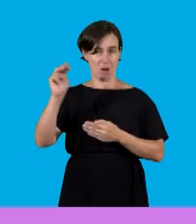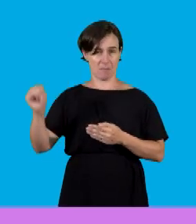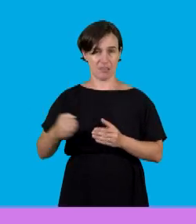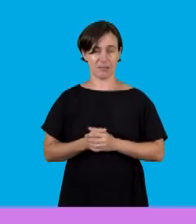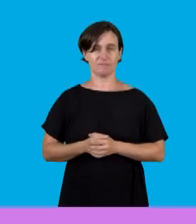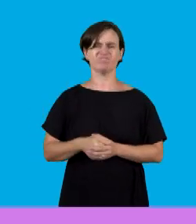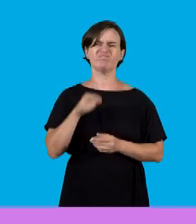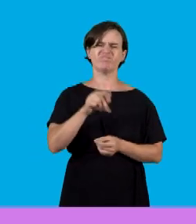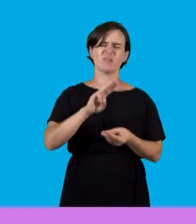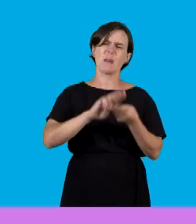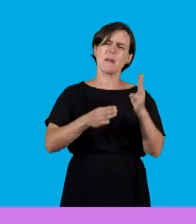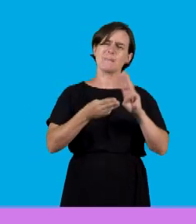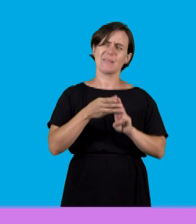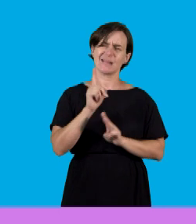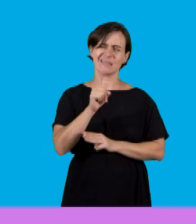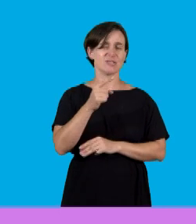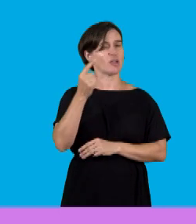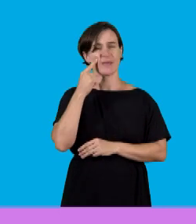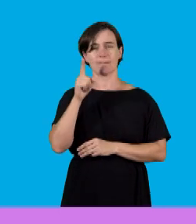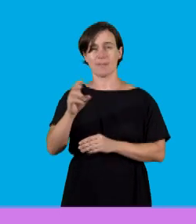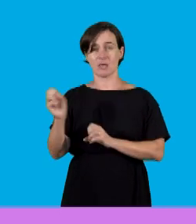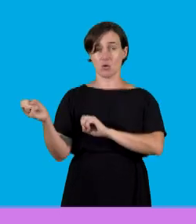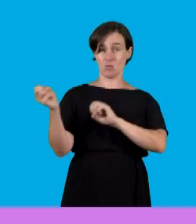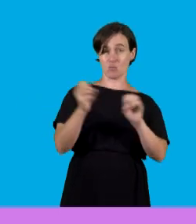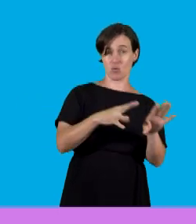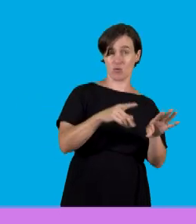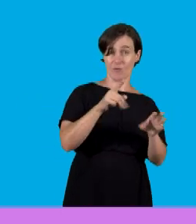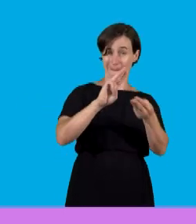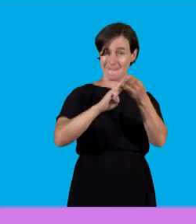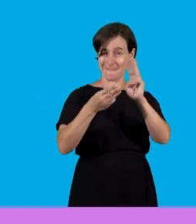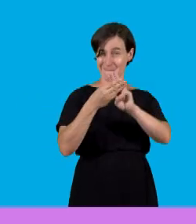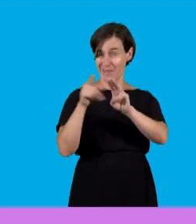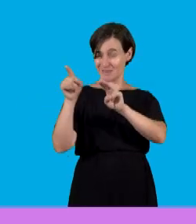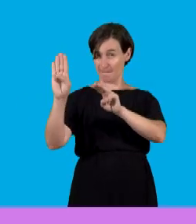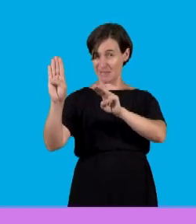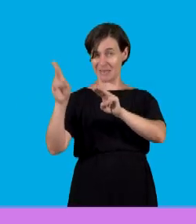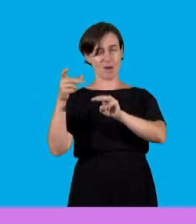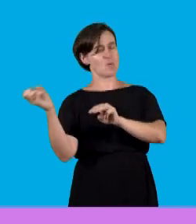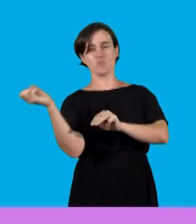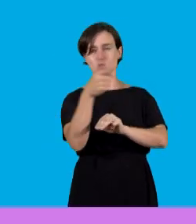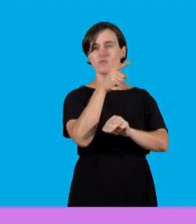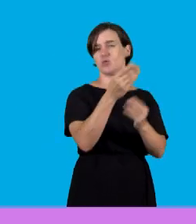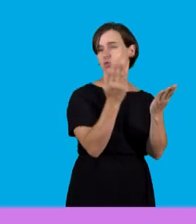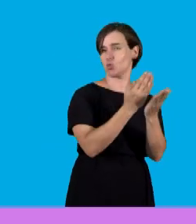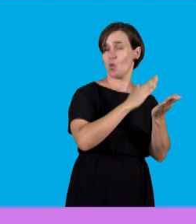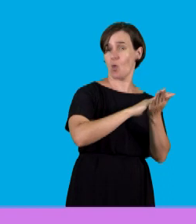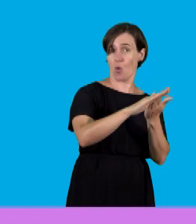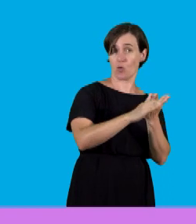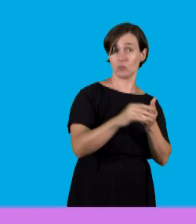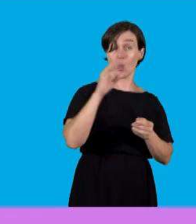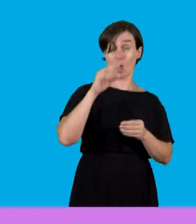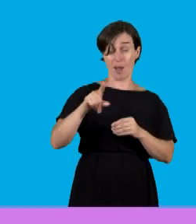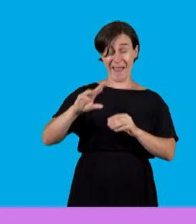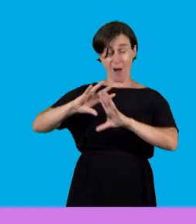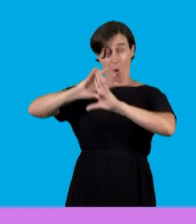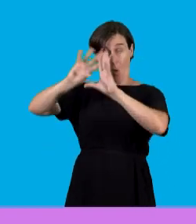move block B, which is the maths classroom, to the hall. Will the entire B class